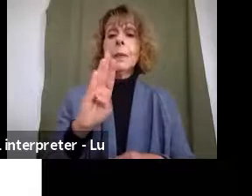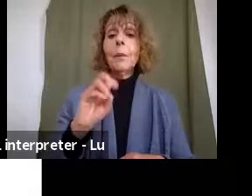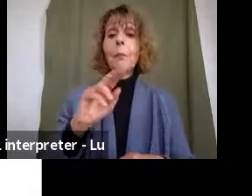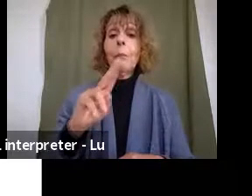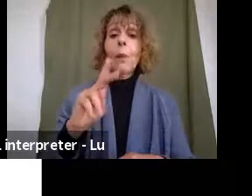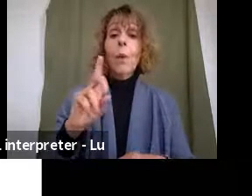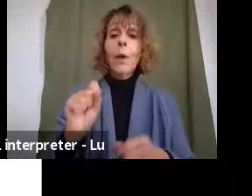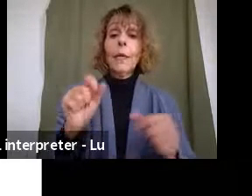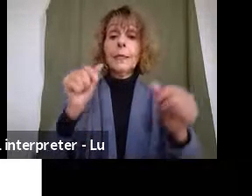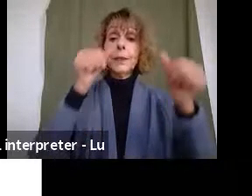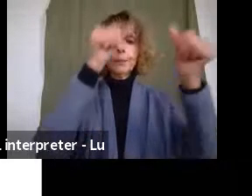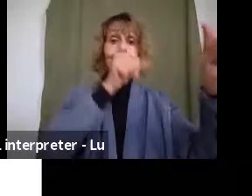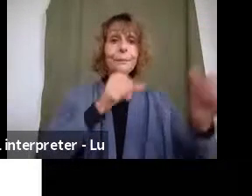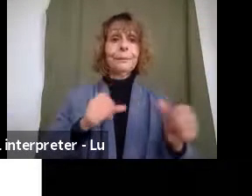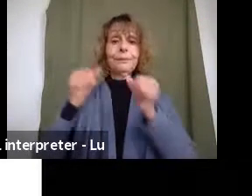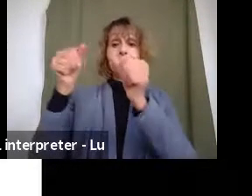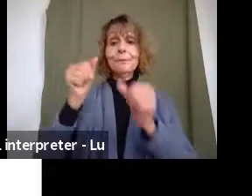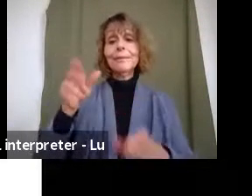can see it when they're in the building.